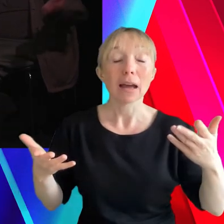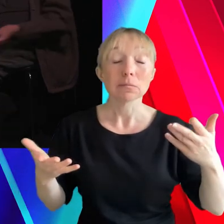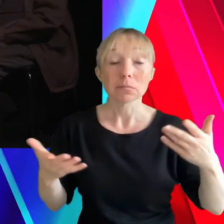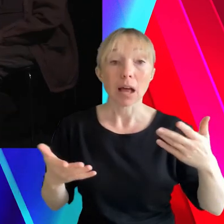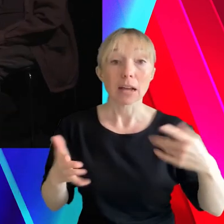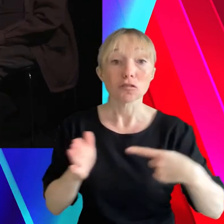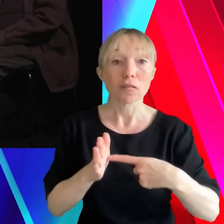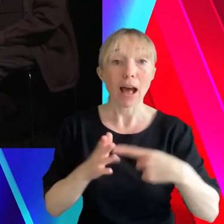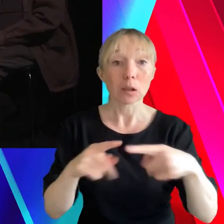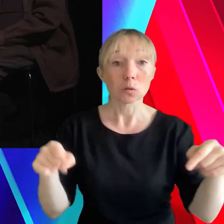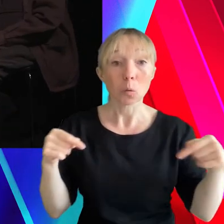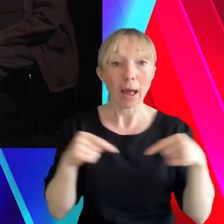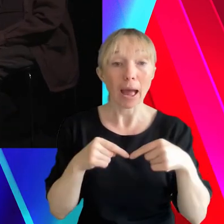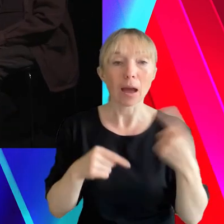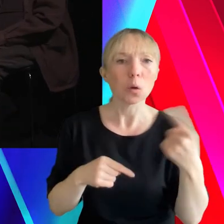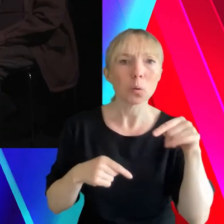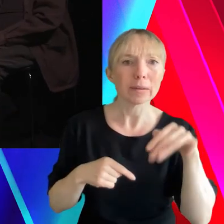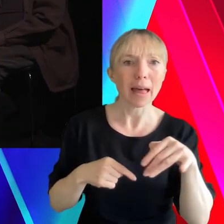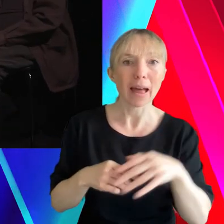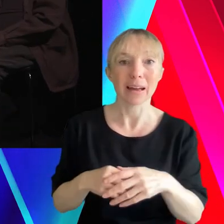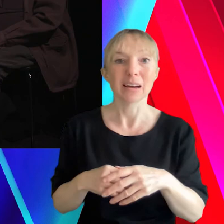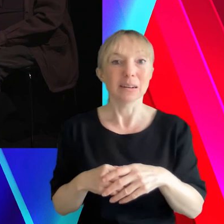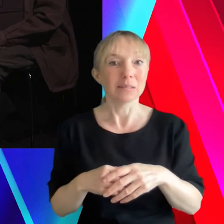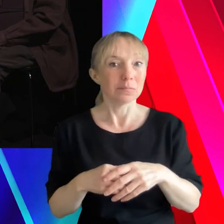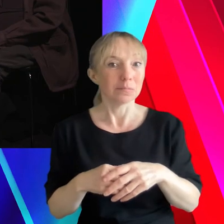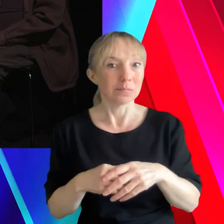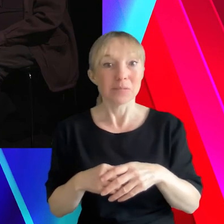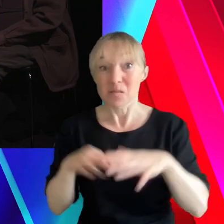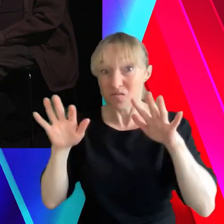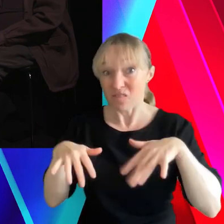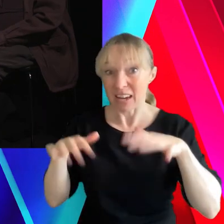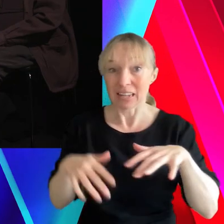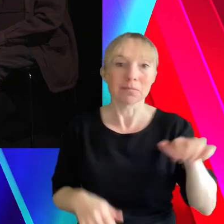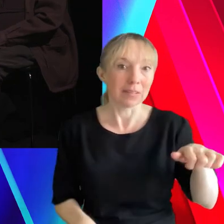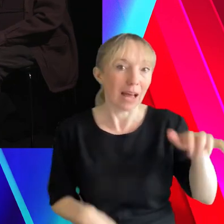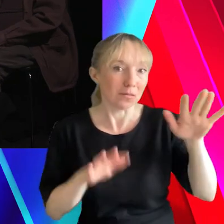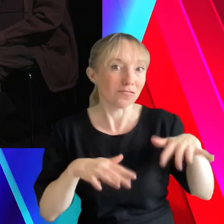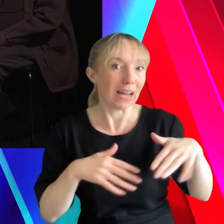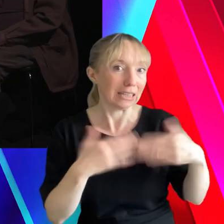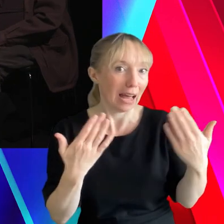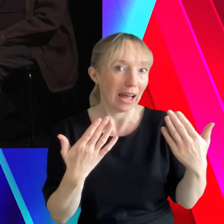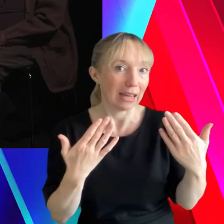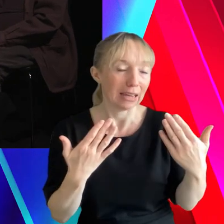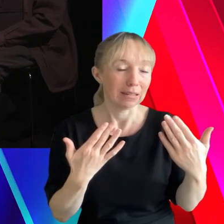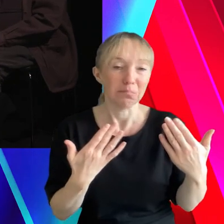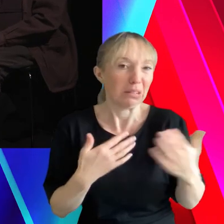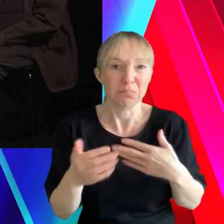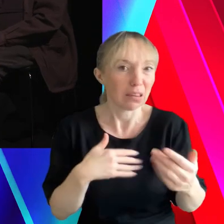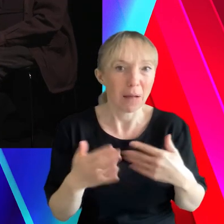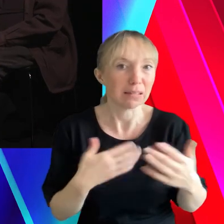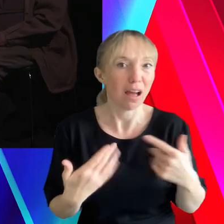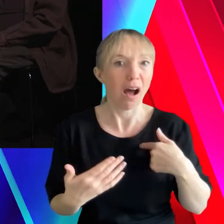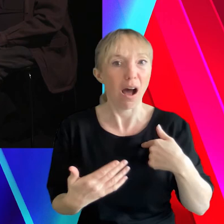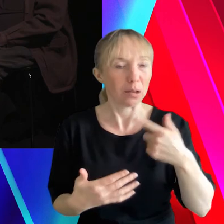quite a few. And it was rainy day that day. It was a rainy day, but it made no difference. And I had the privilege with one or two other people of saying a few